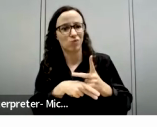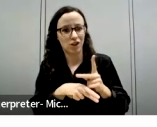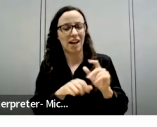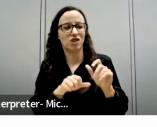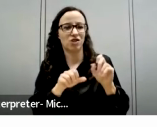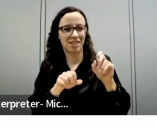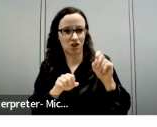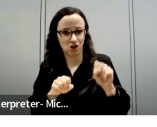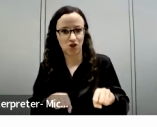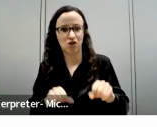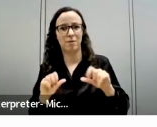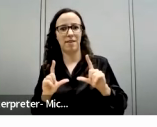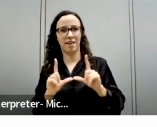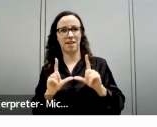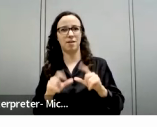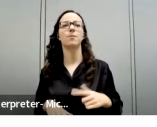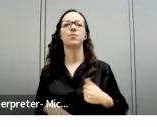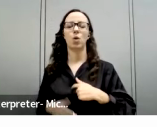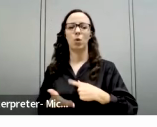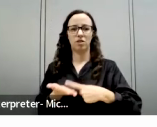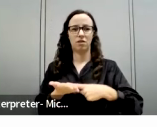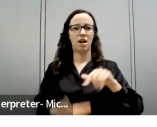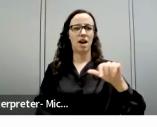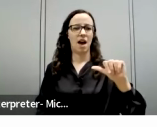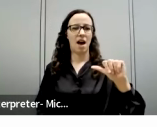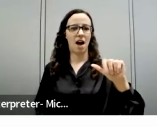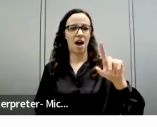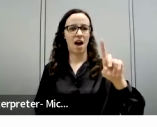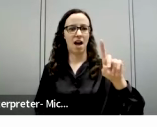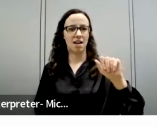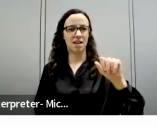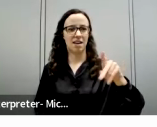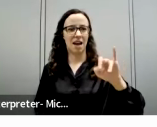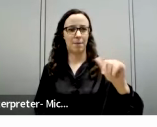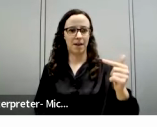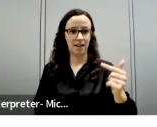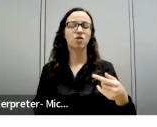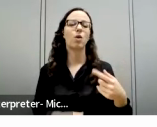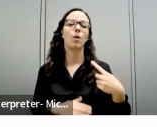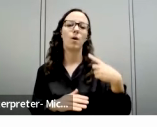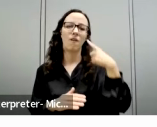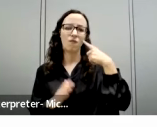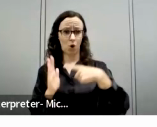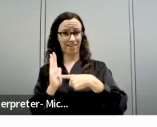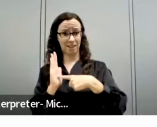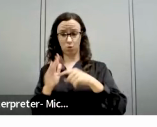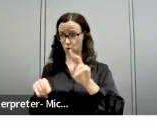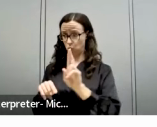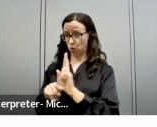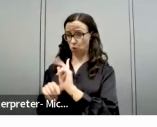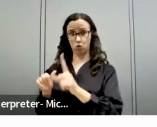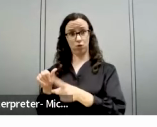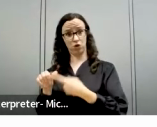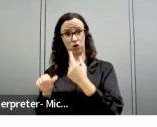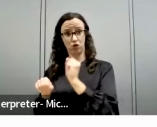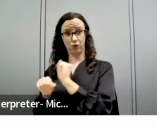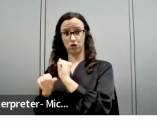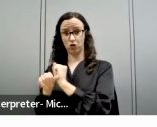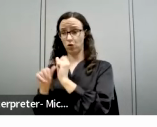be talking about adapting today. So share alike would mean if you are making an adaptation of the work, you have to use that